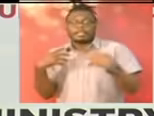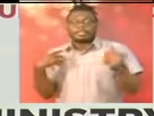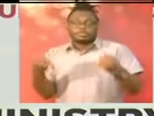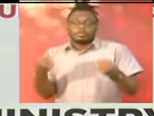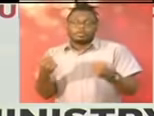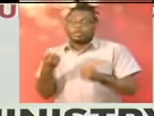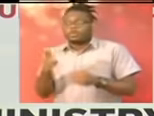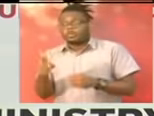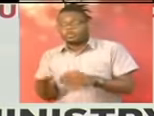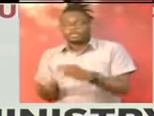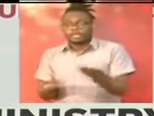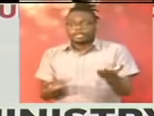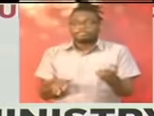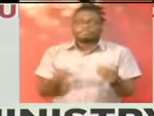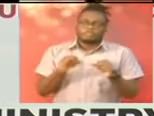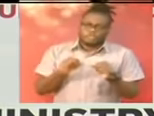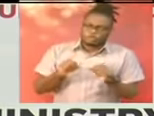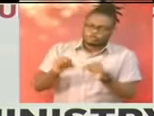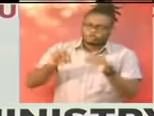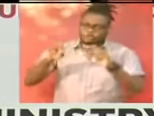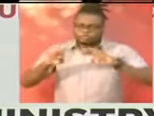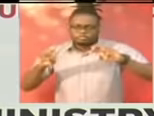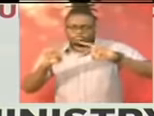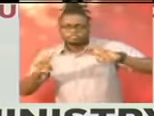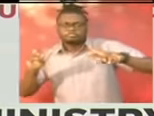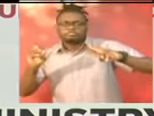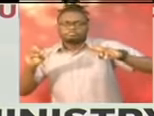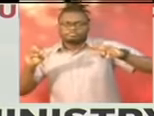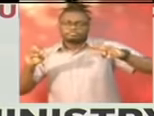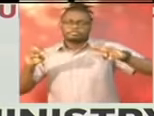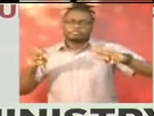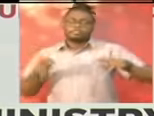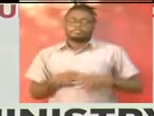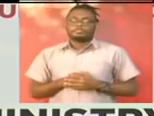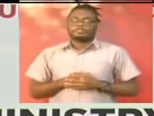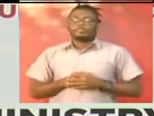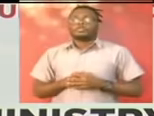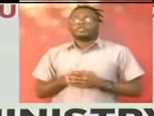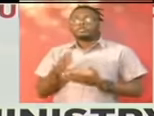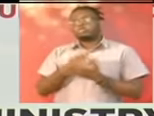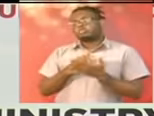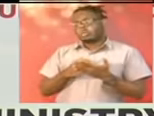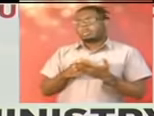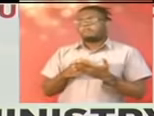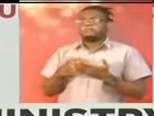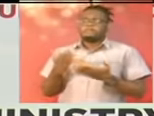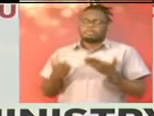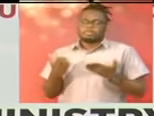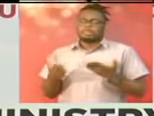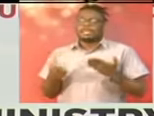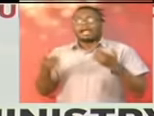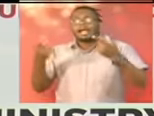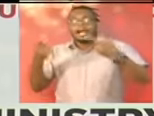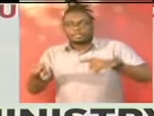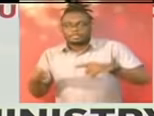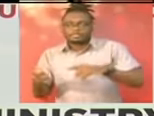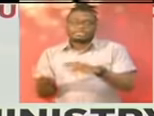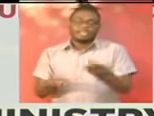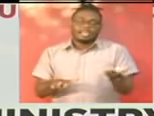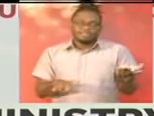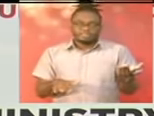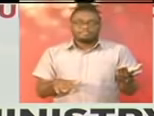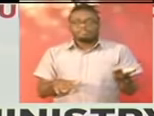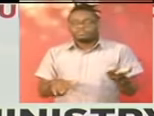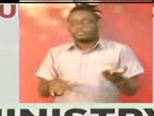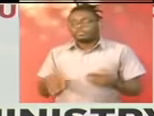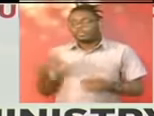will be some proportion that will contribute to the fatality figures because that's just how the virus actually operates and how it operates